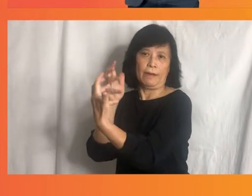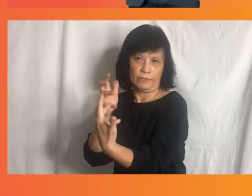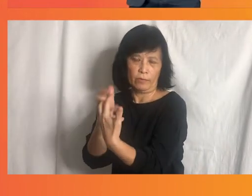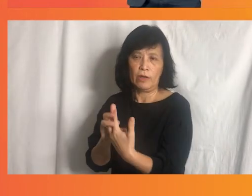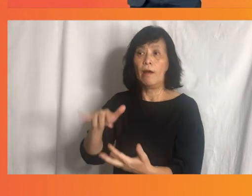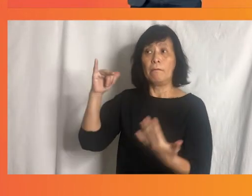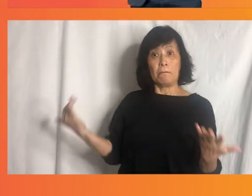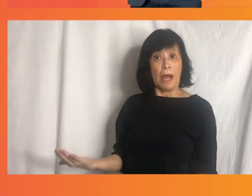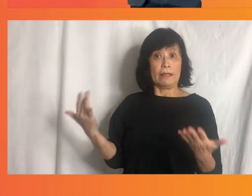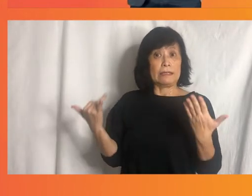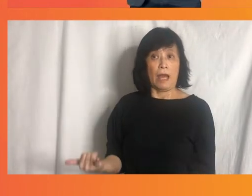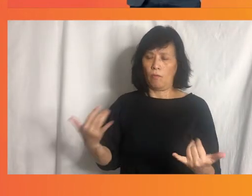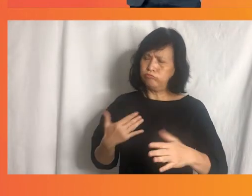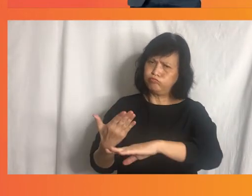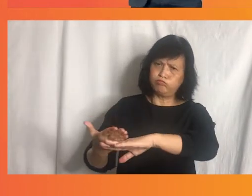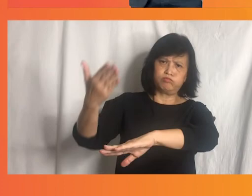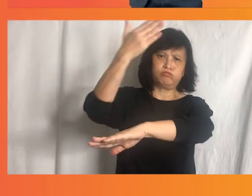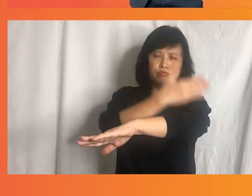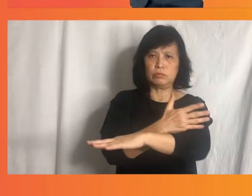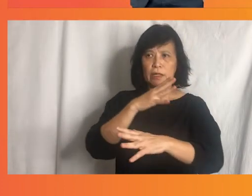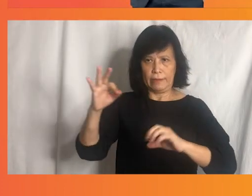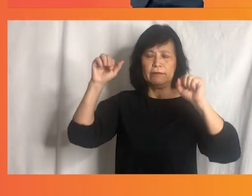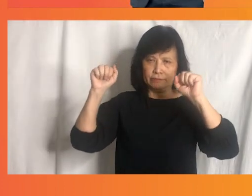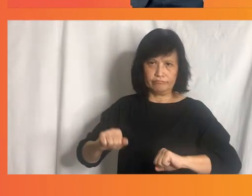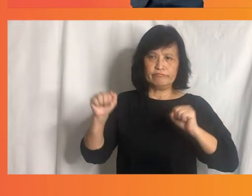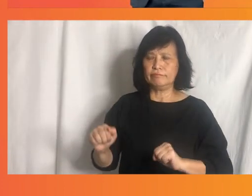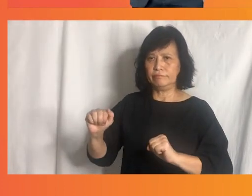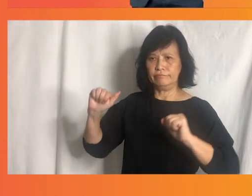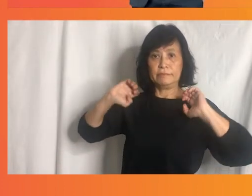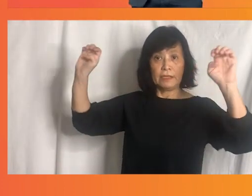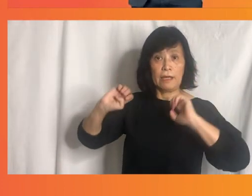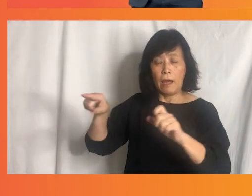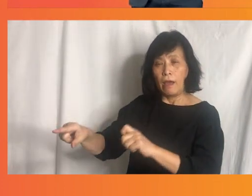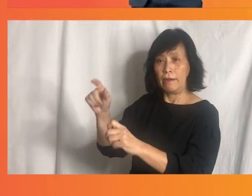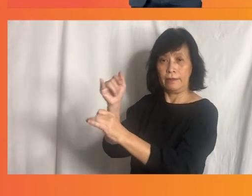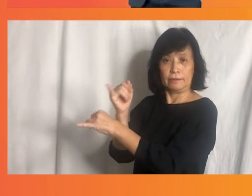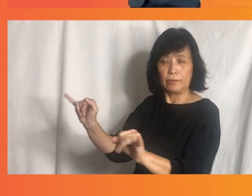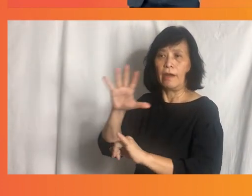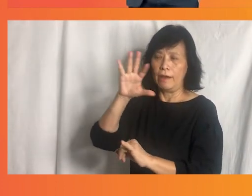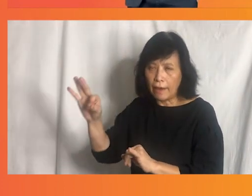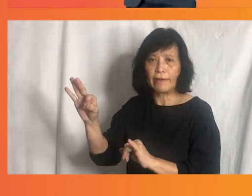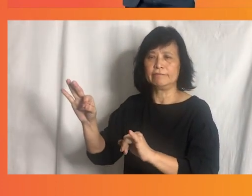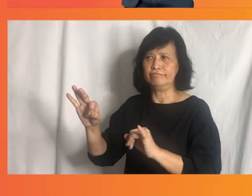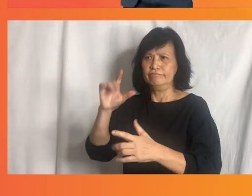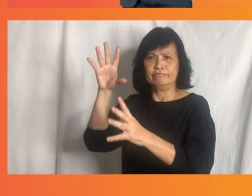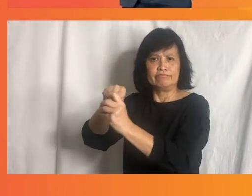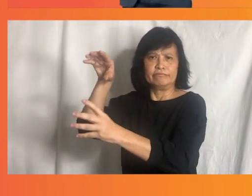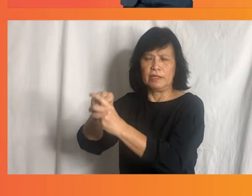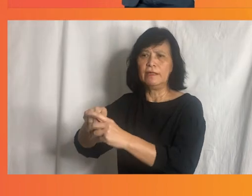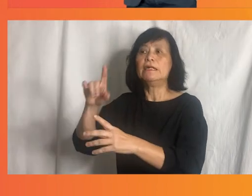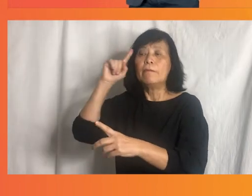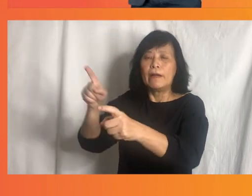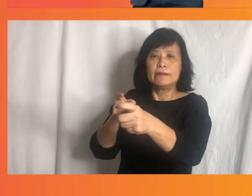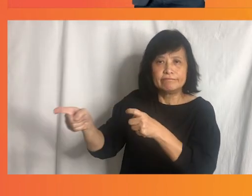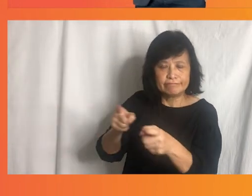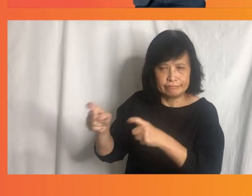been improvements, and he is now able to perform exercises independently and socialize in a facilitated environment. We